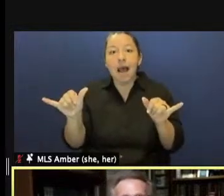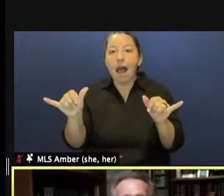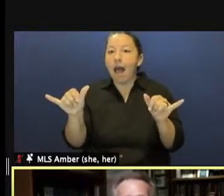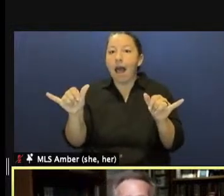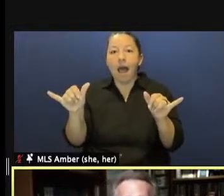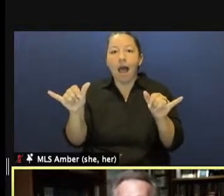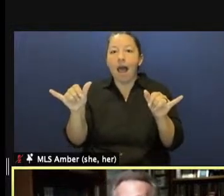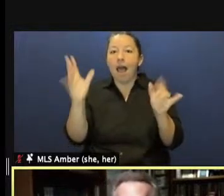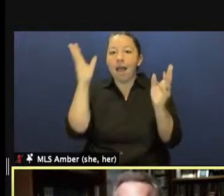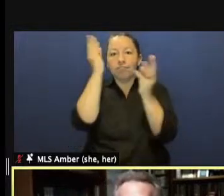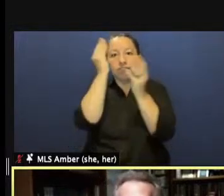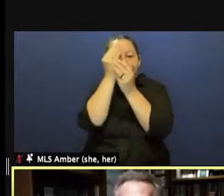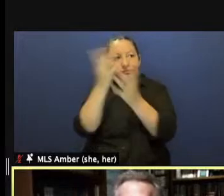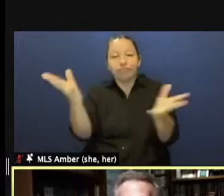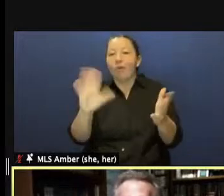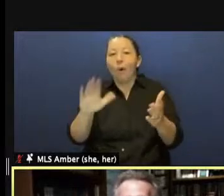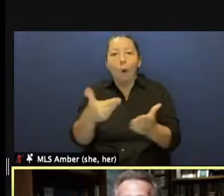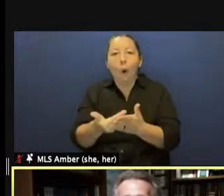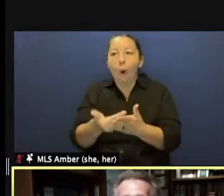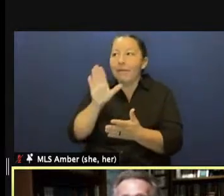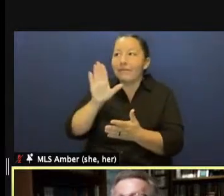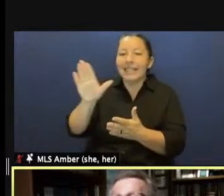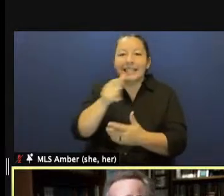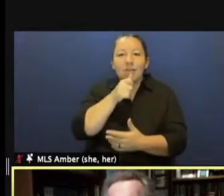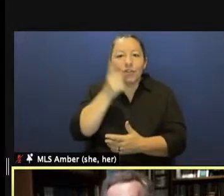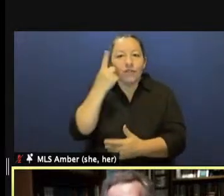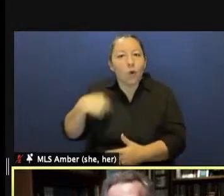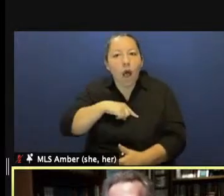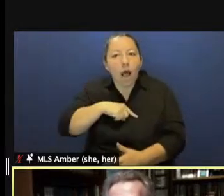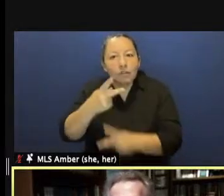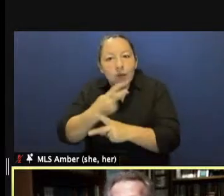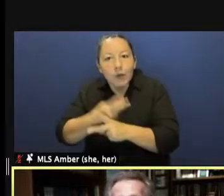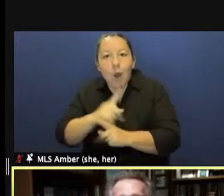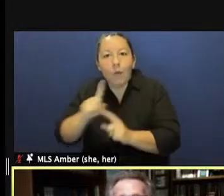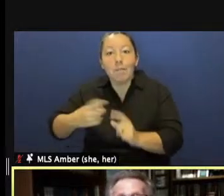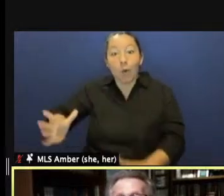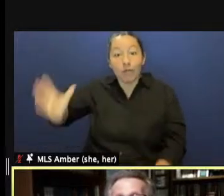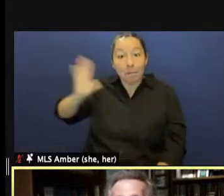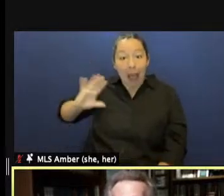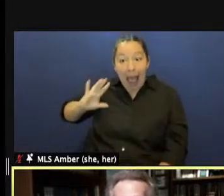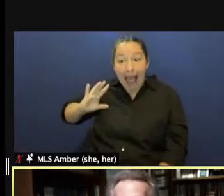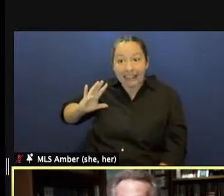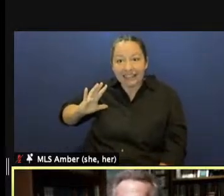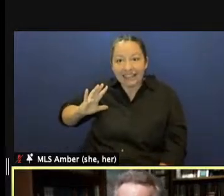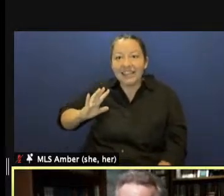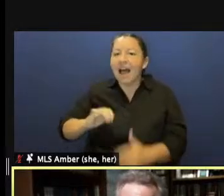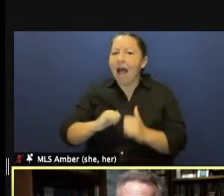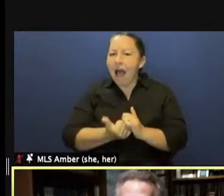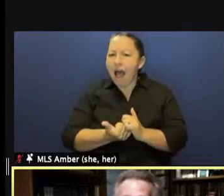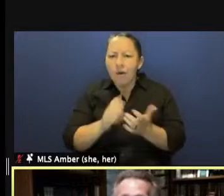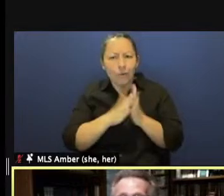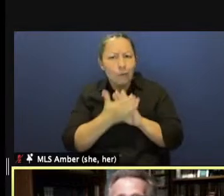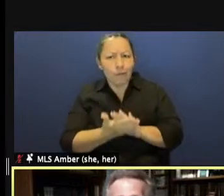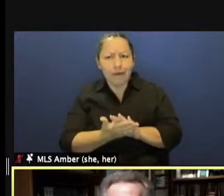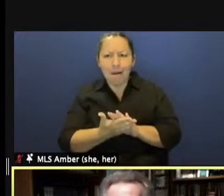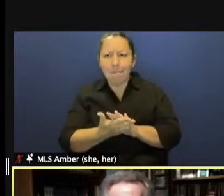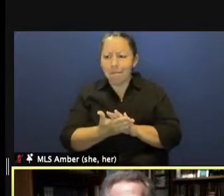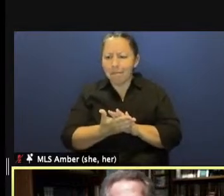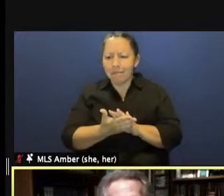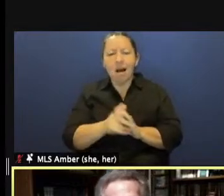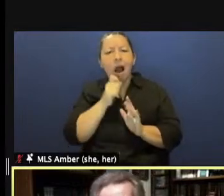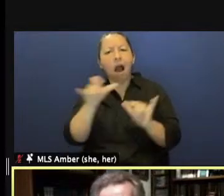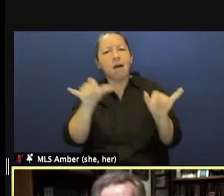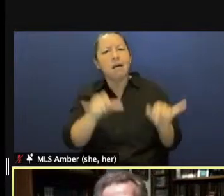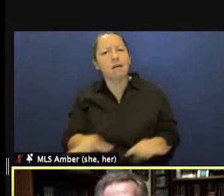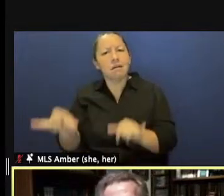its secrets for us to determine about the past and how we became